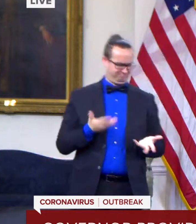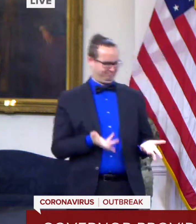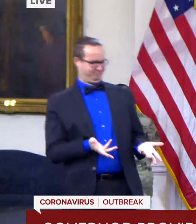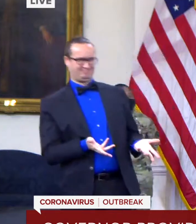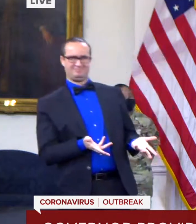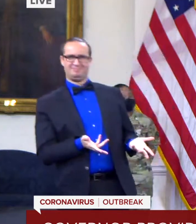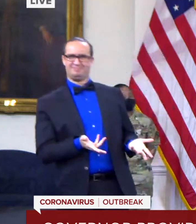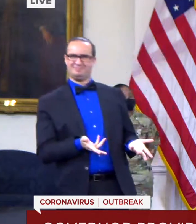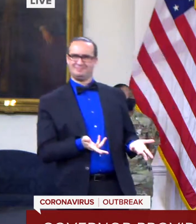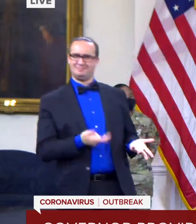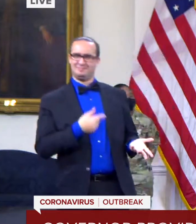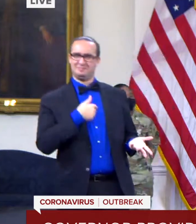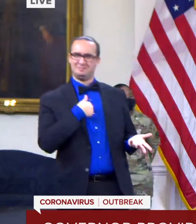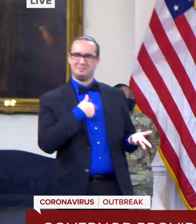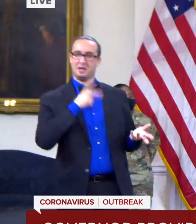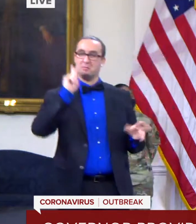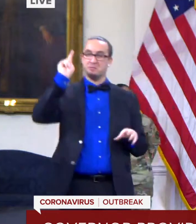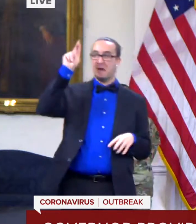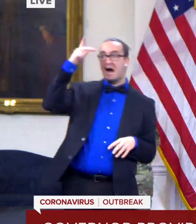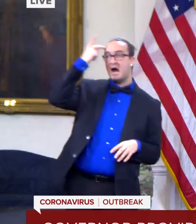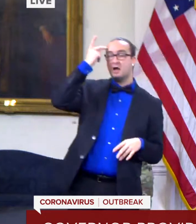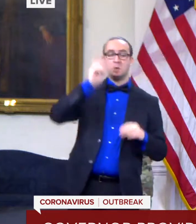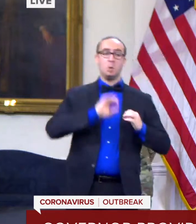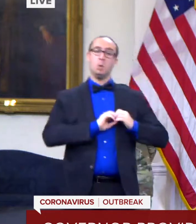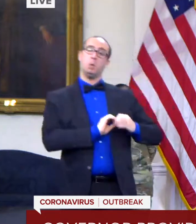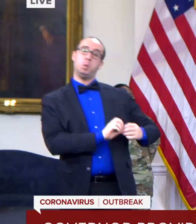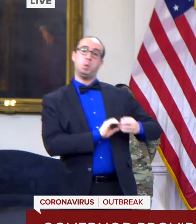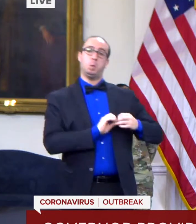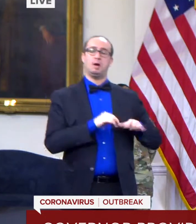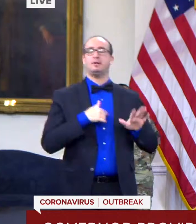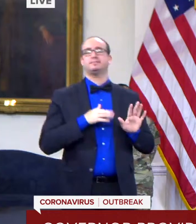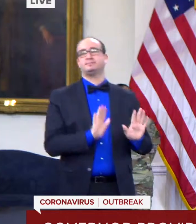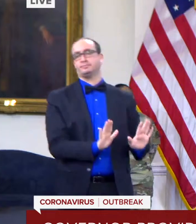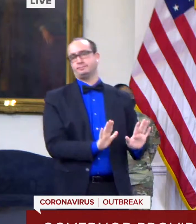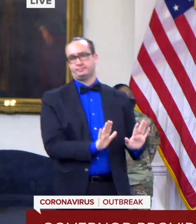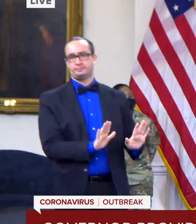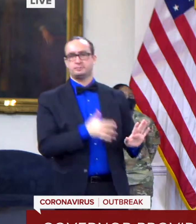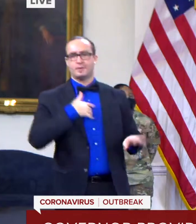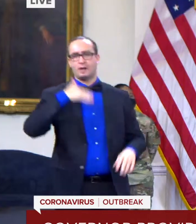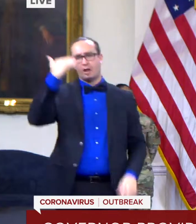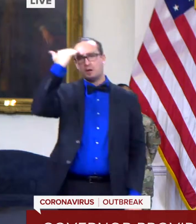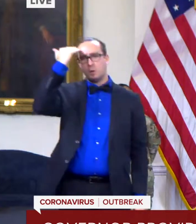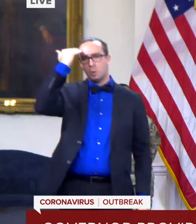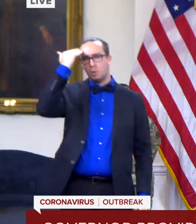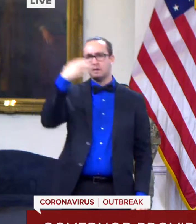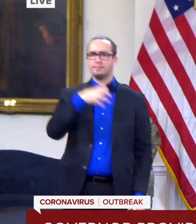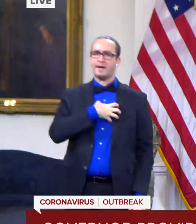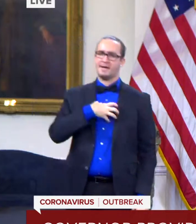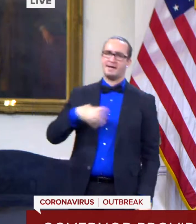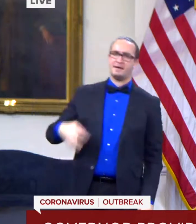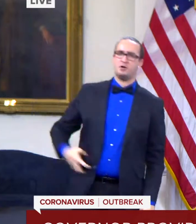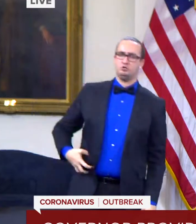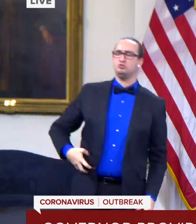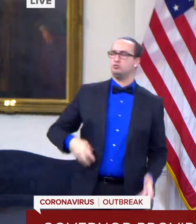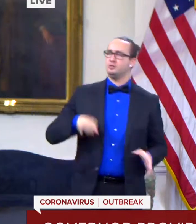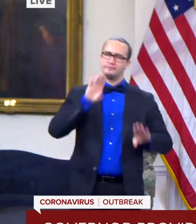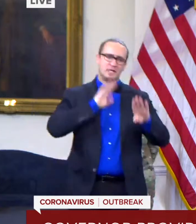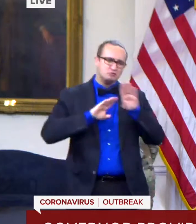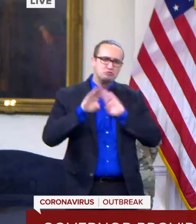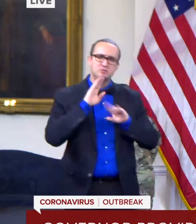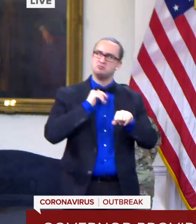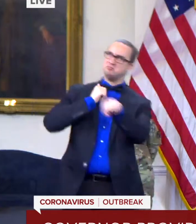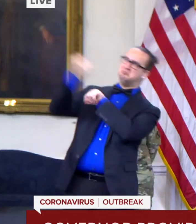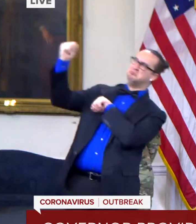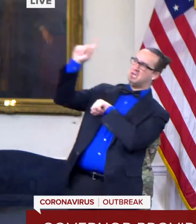back and forth. I know the mayor is frustrated and receiving a lot of criticism. He tries to point the finger and blame it on us, but we're doing everything we can every single